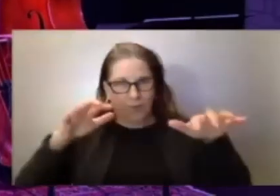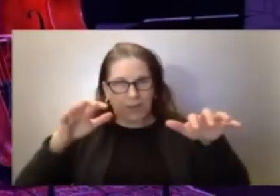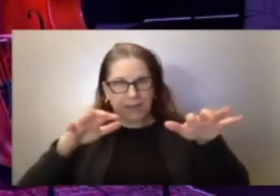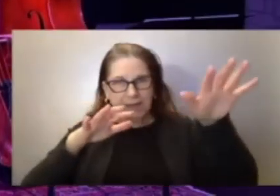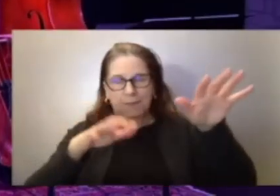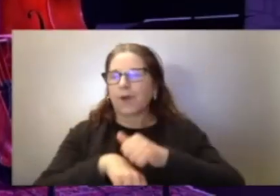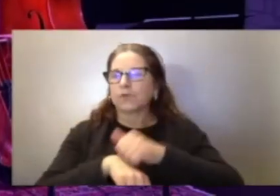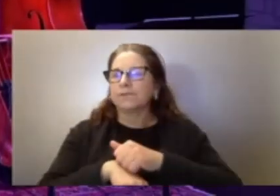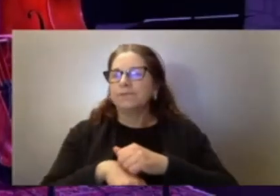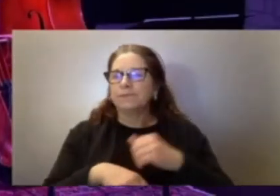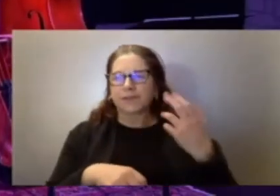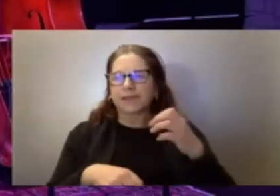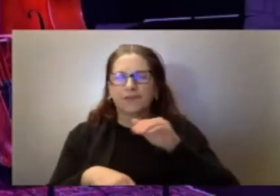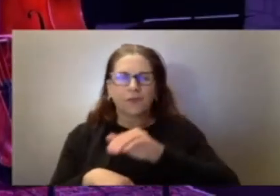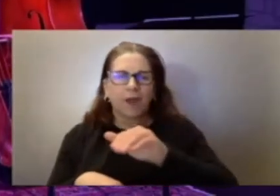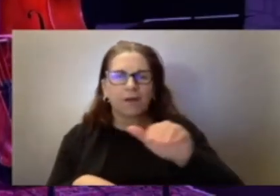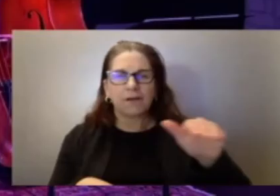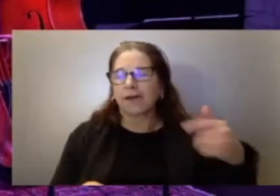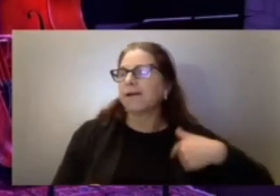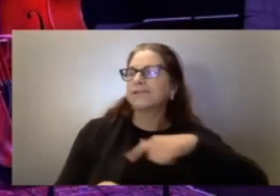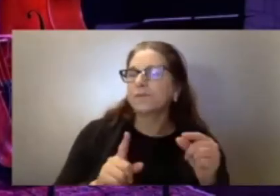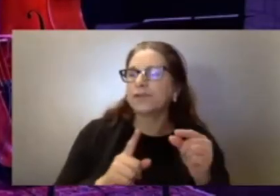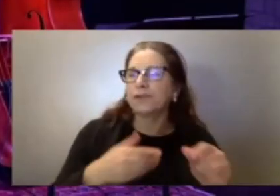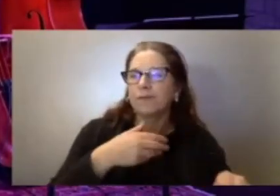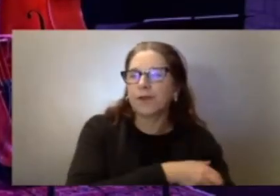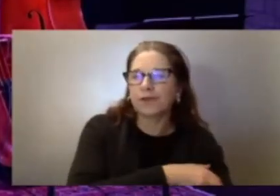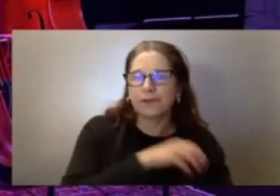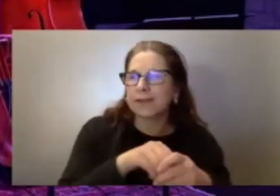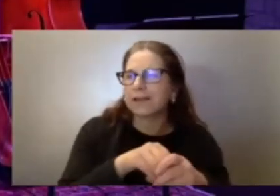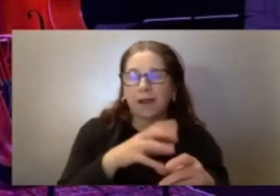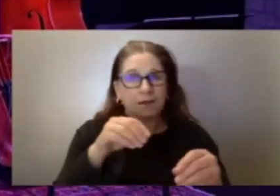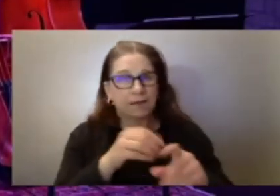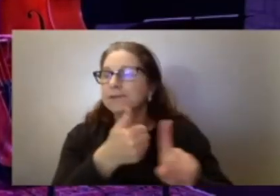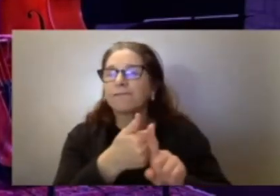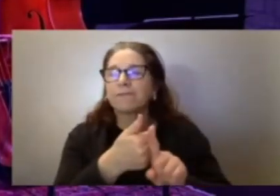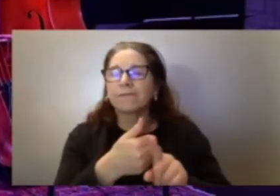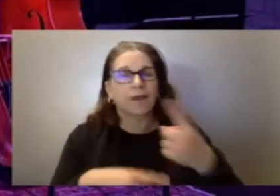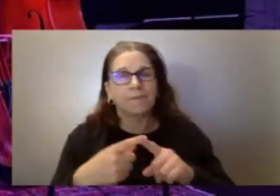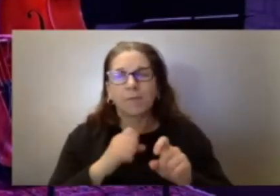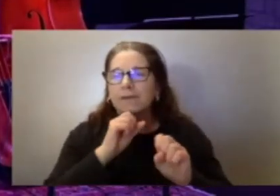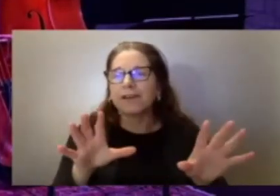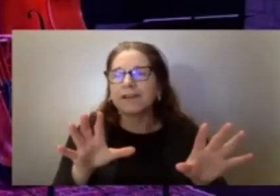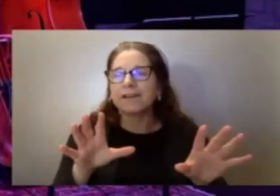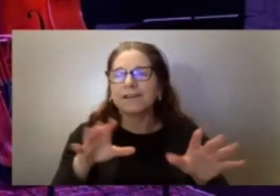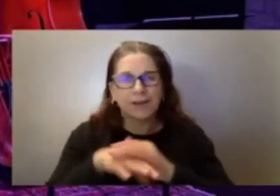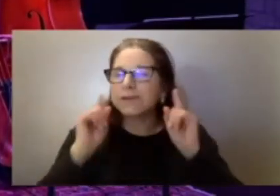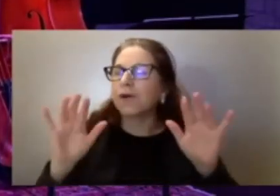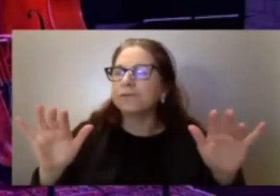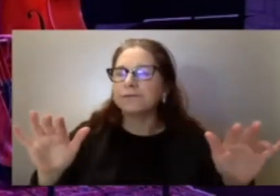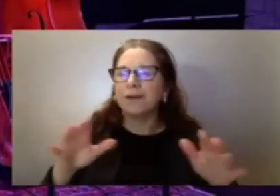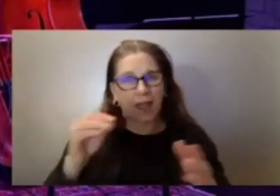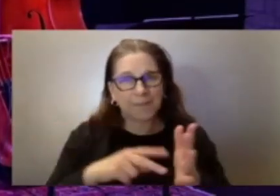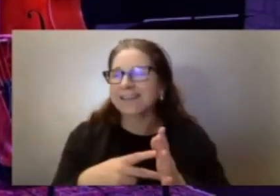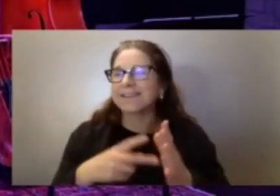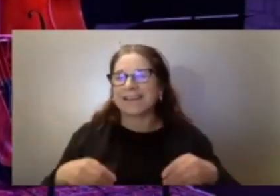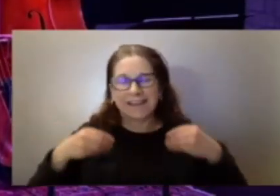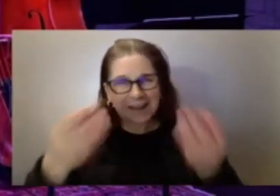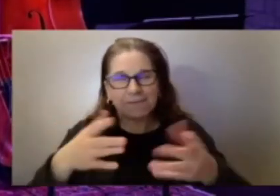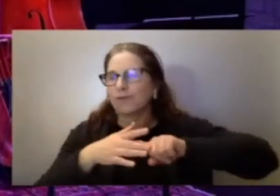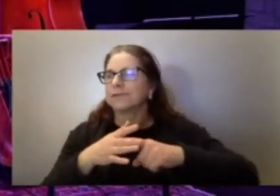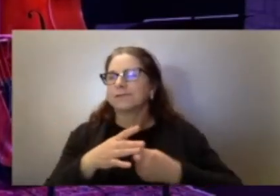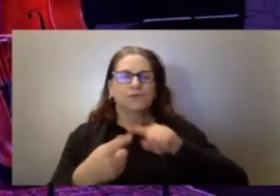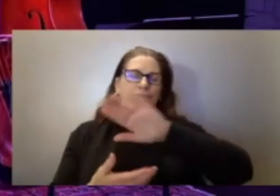has power in and of itself. It comes from nothing into sound and meaning. It gives origin to